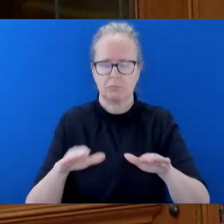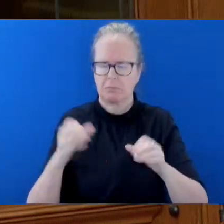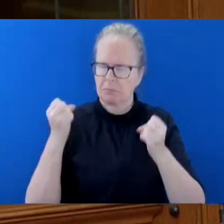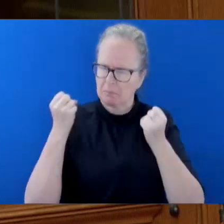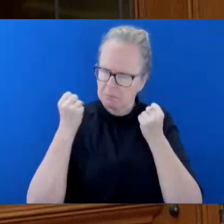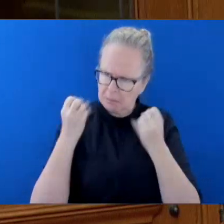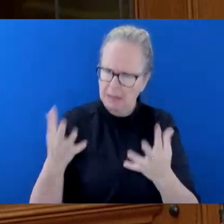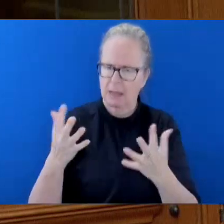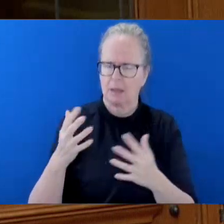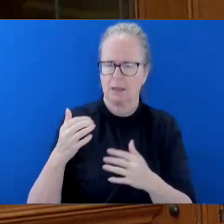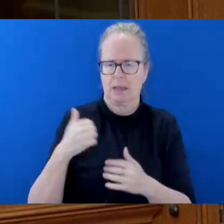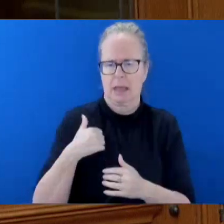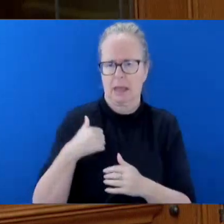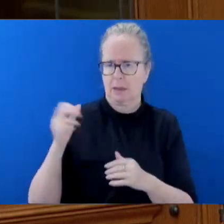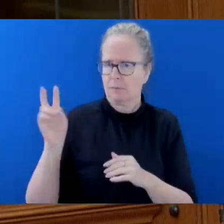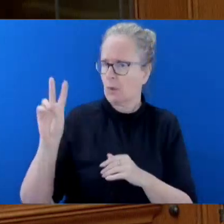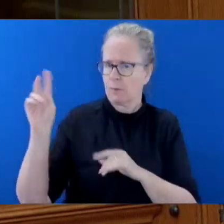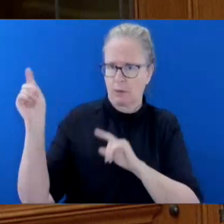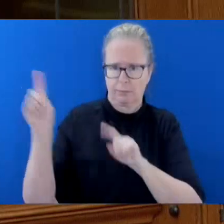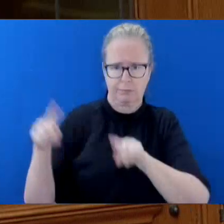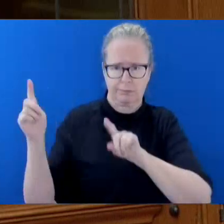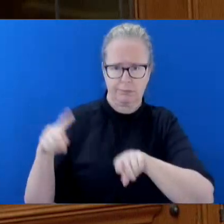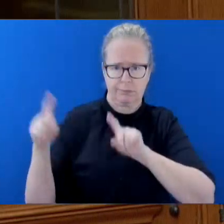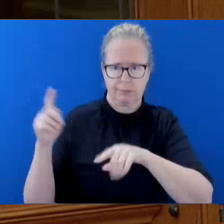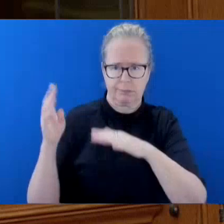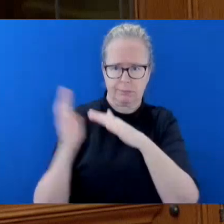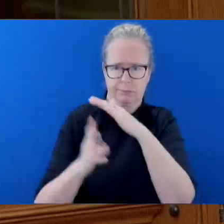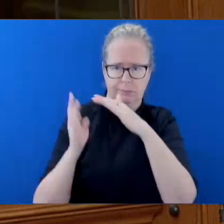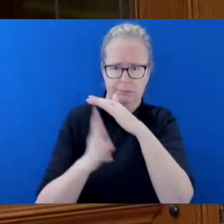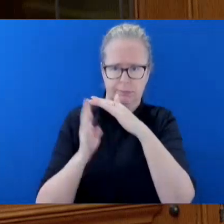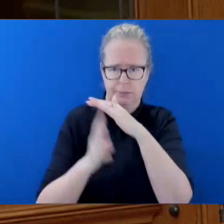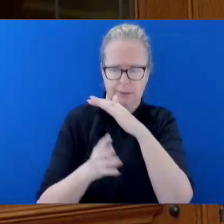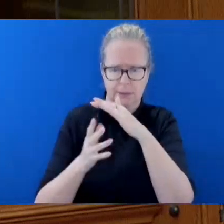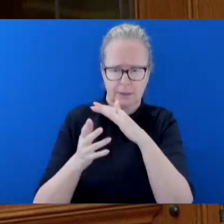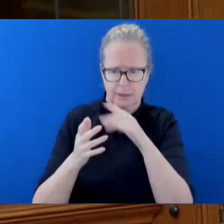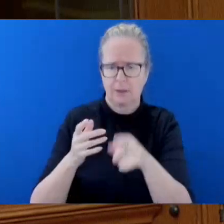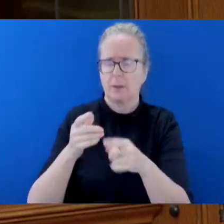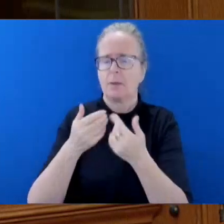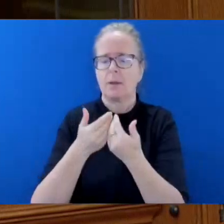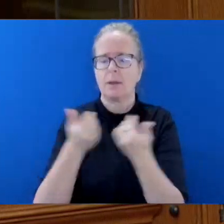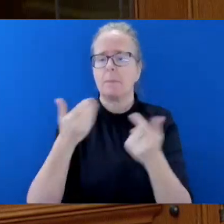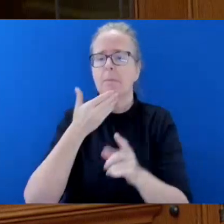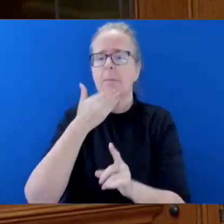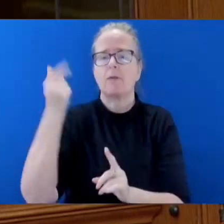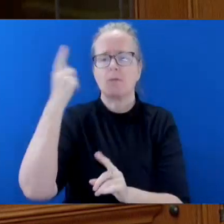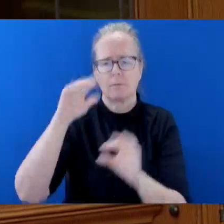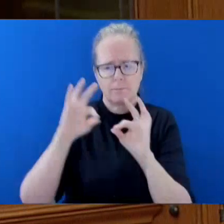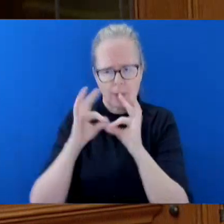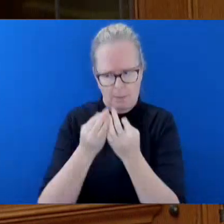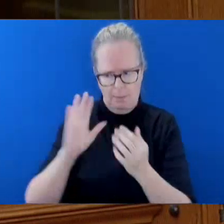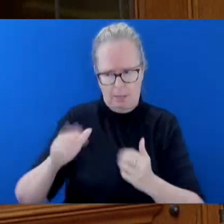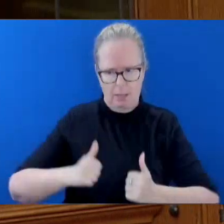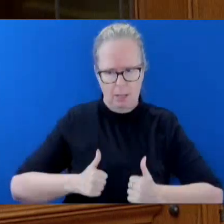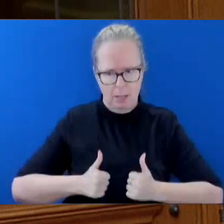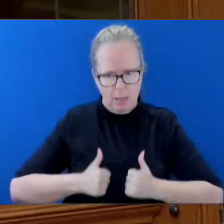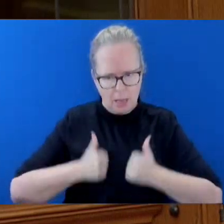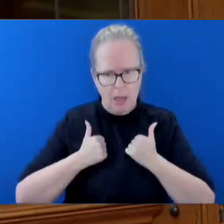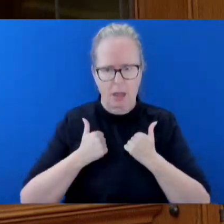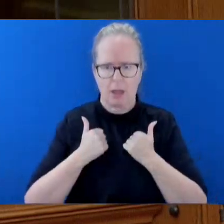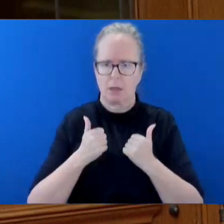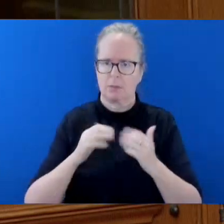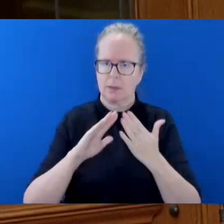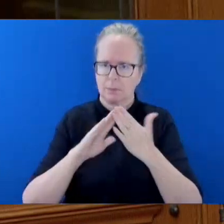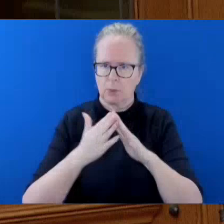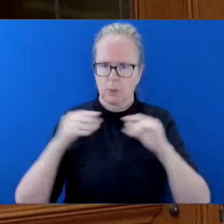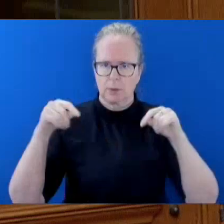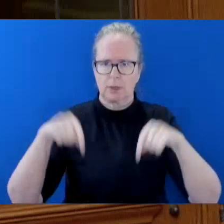create a future for his family, and to help build a community in this great province. I'm proud to call myself a British Columbian,